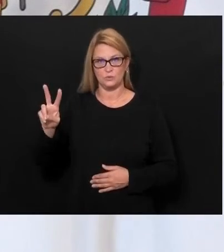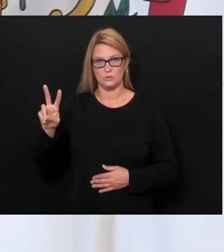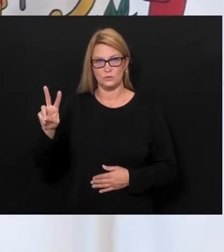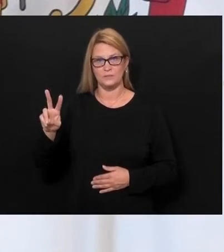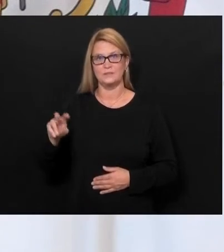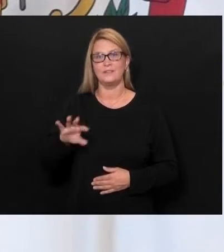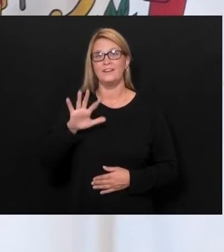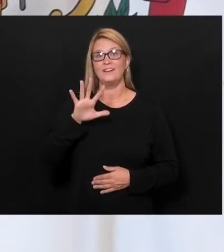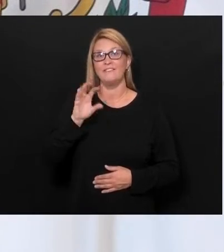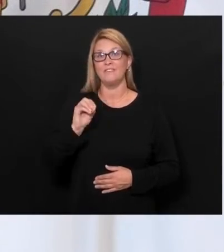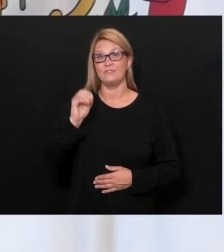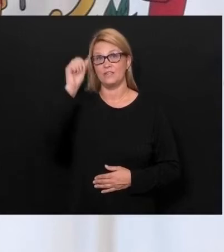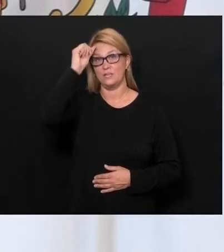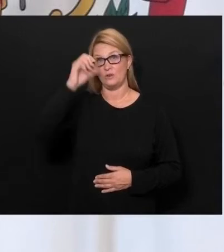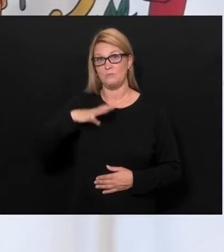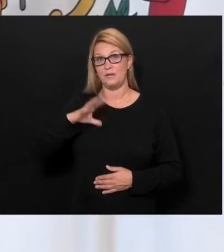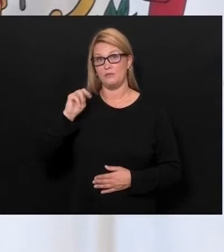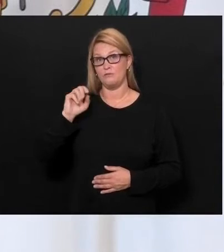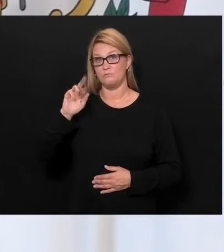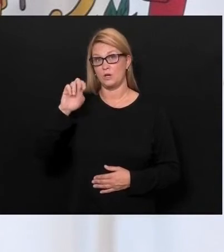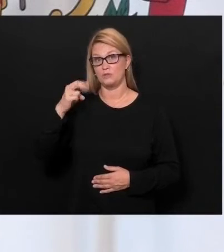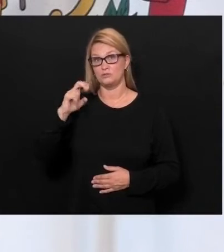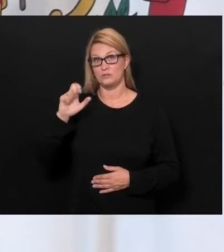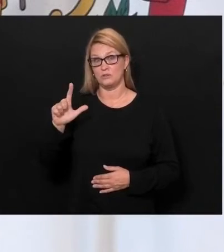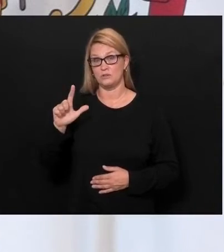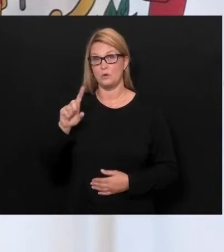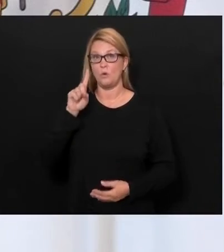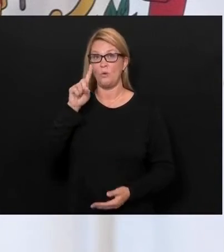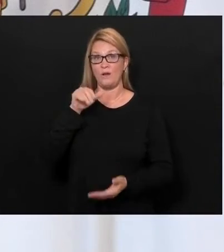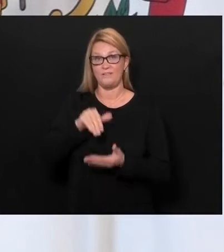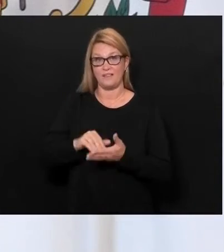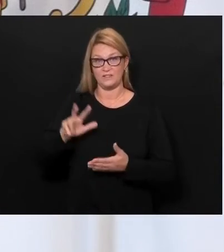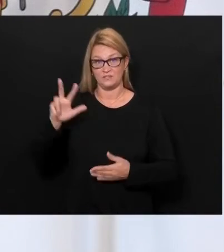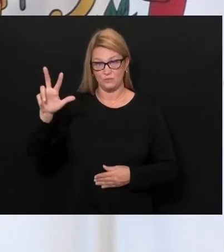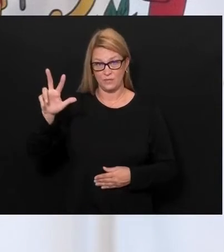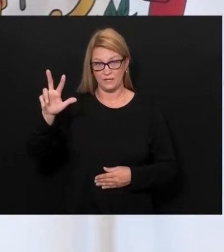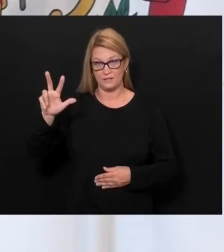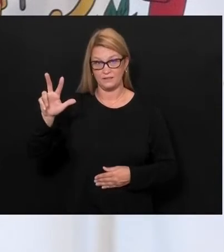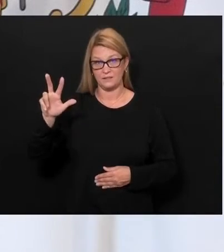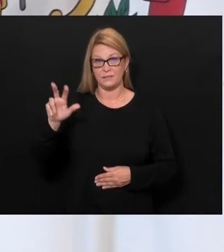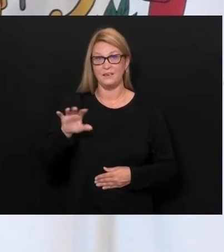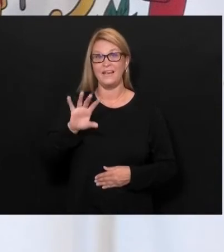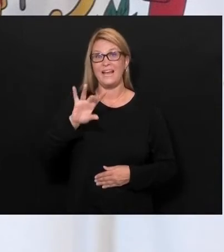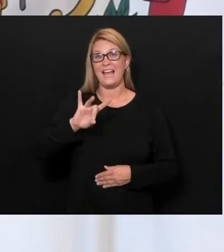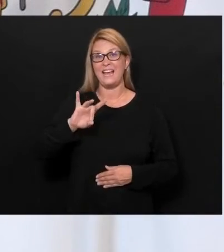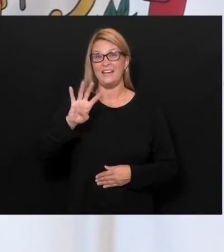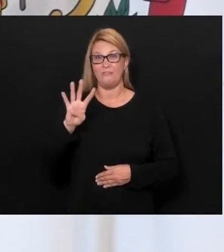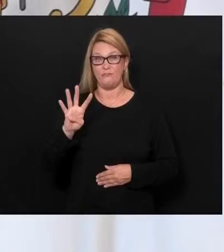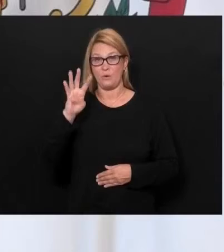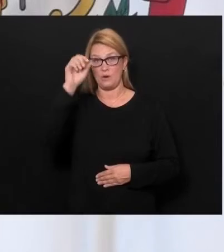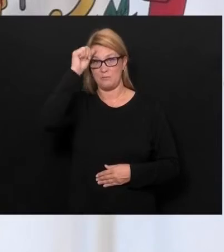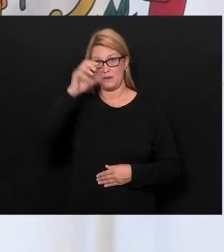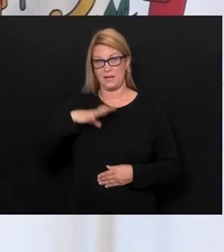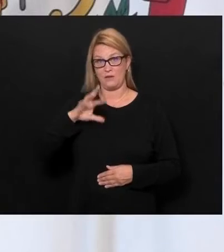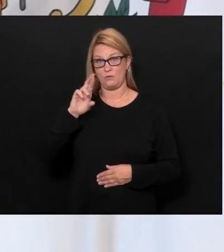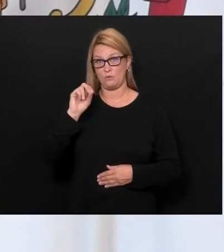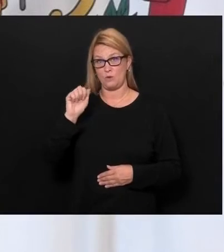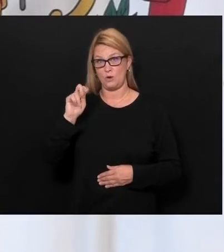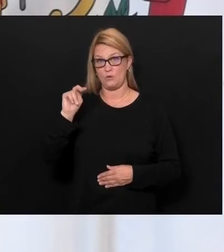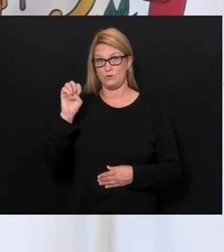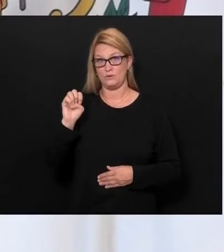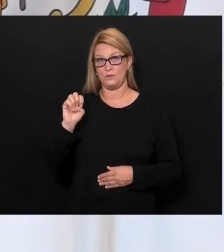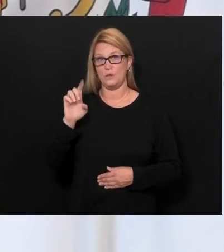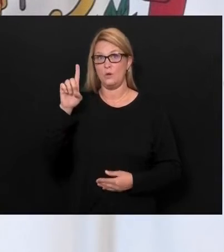a 50-year-old male from Marshall County. Our 1,003rd death, an 84-year-old male from Roane County.